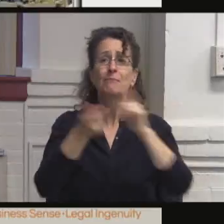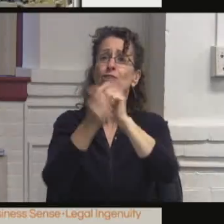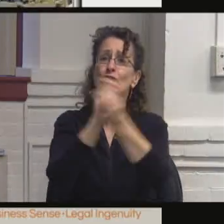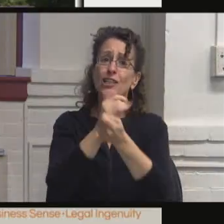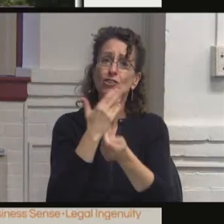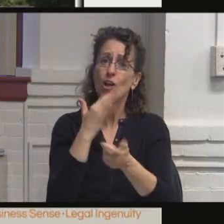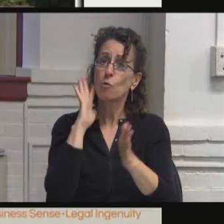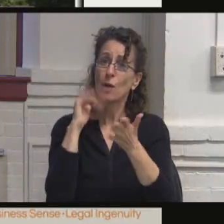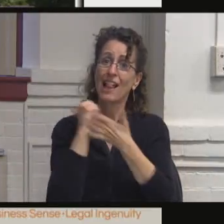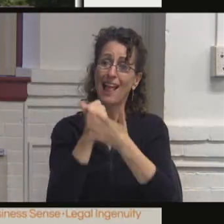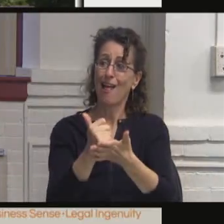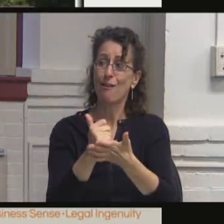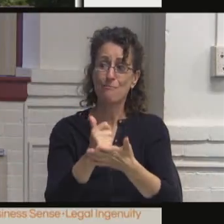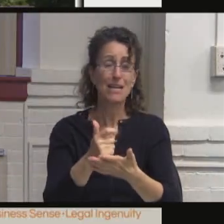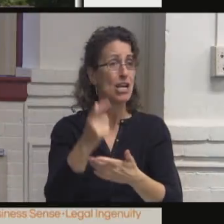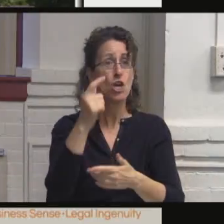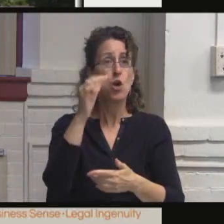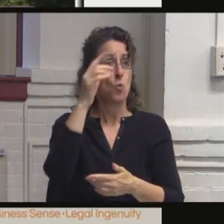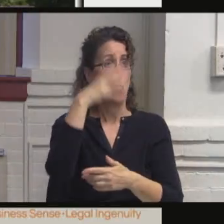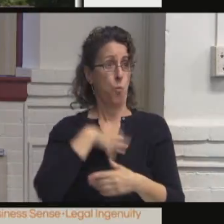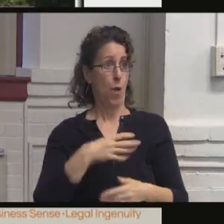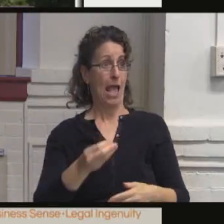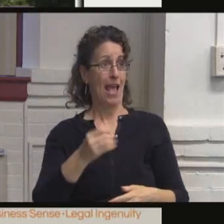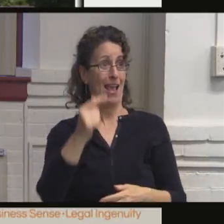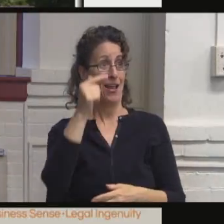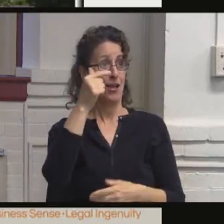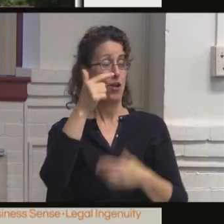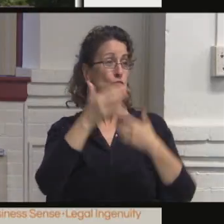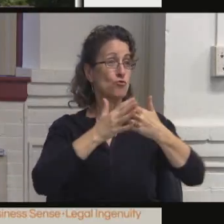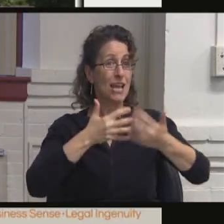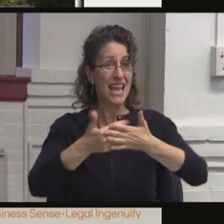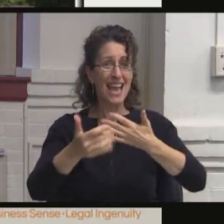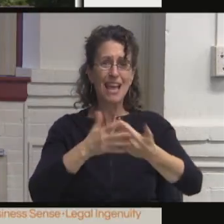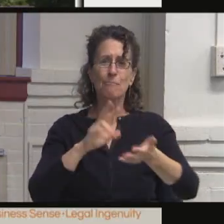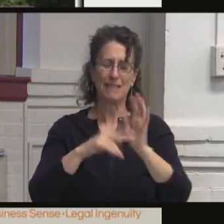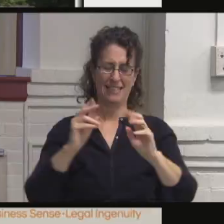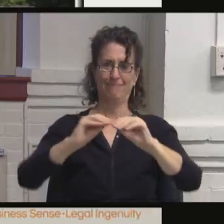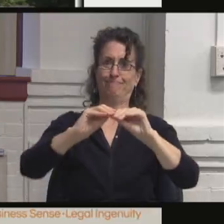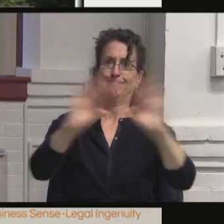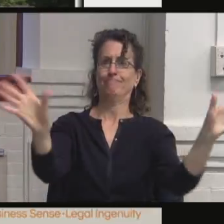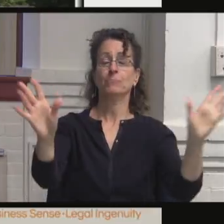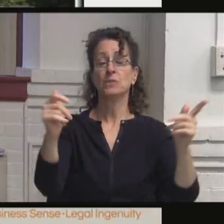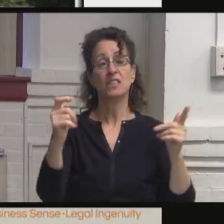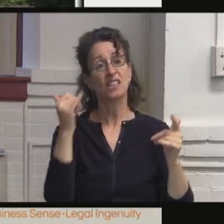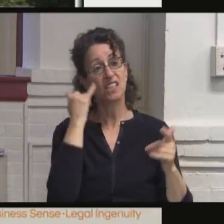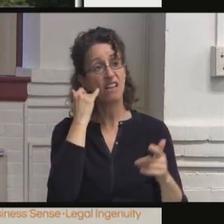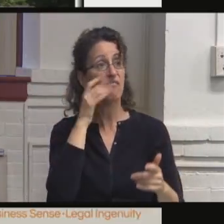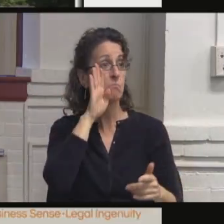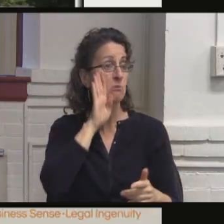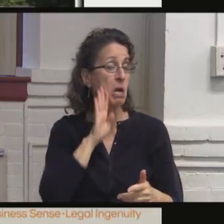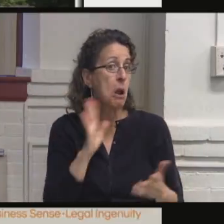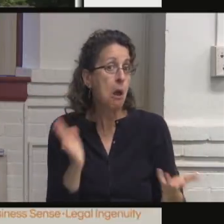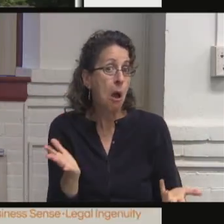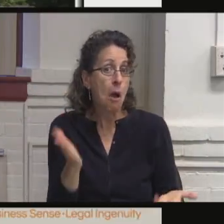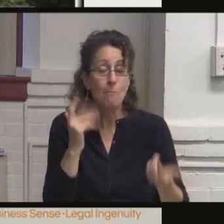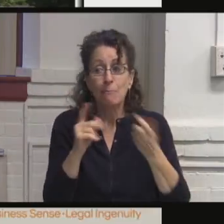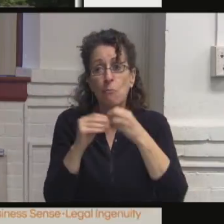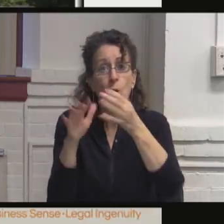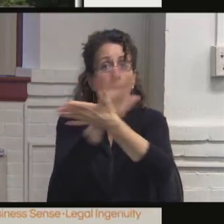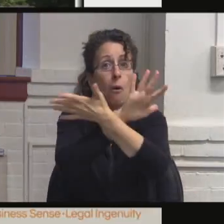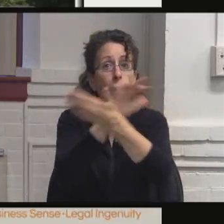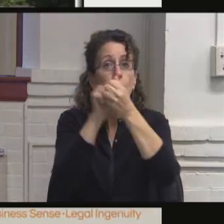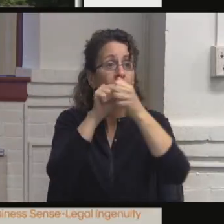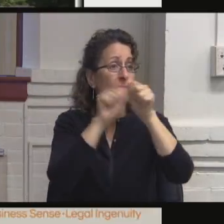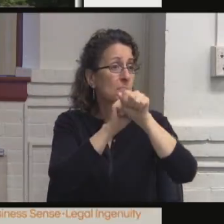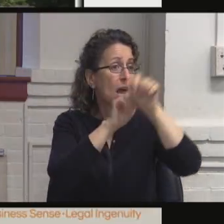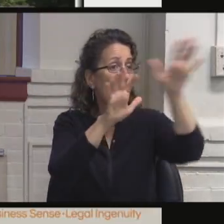pole. And we're especially thinking about that, and we would be thinking of comments because of that backdrop that you have when you're looking